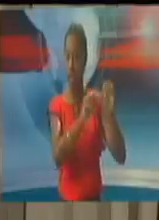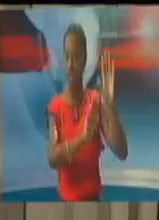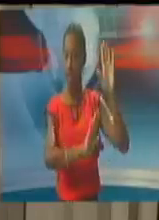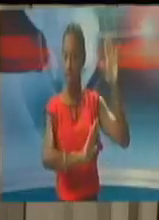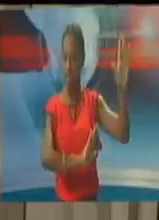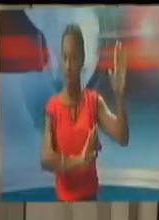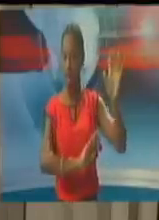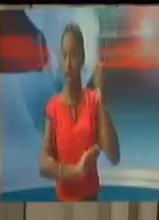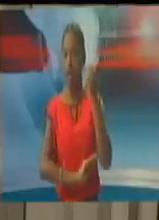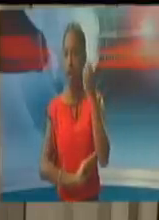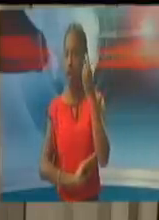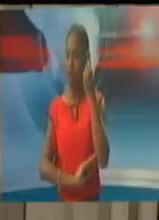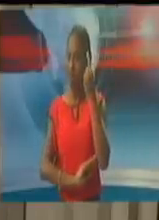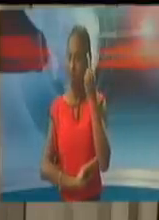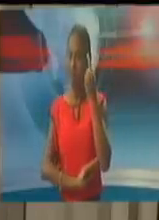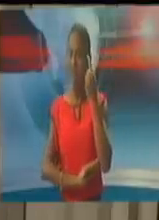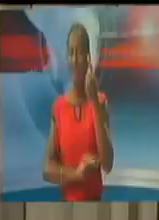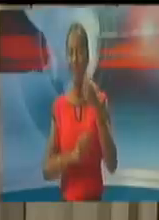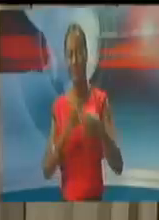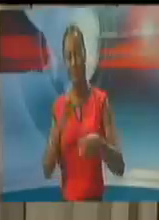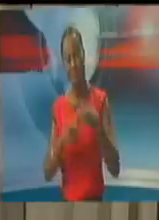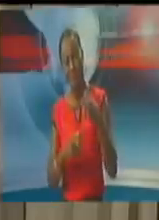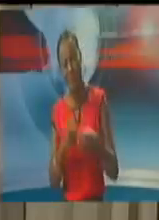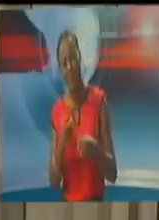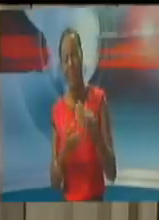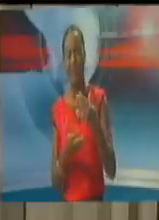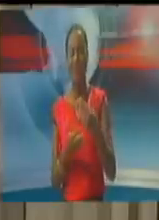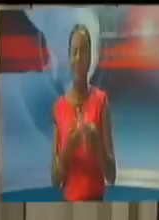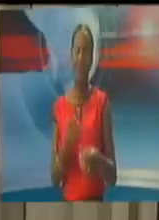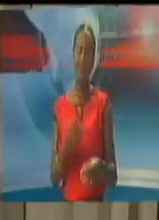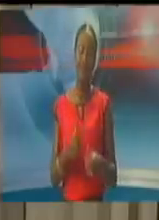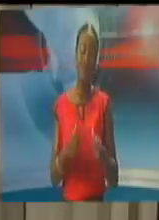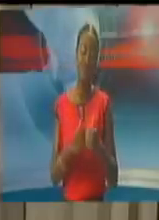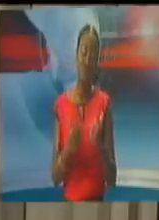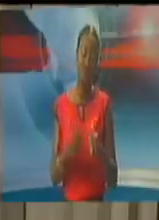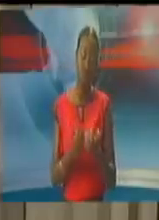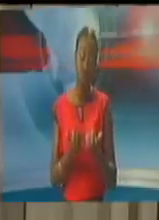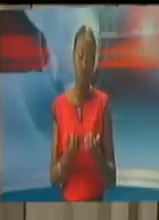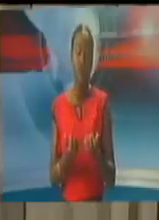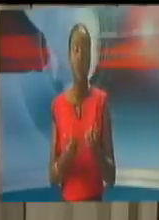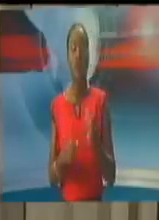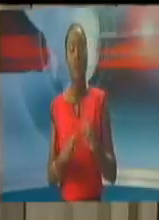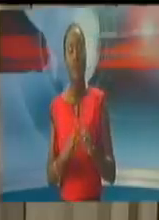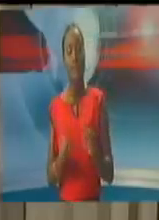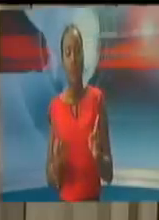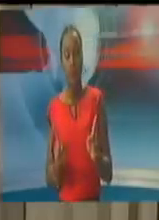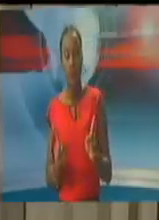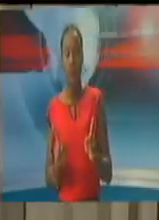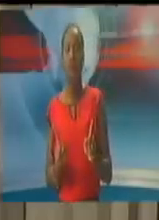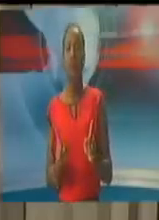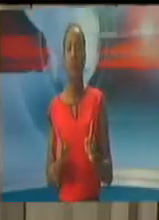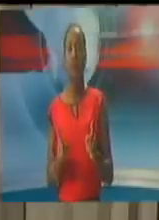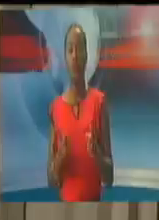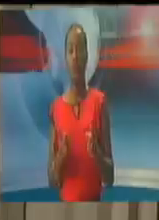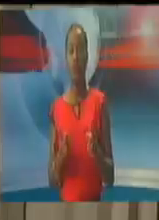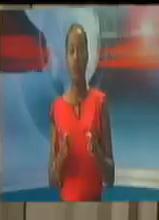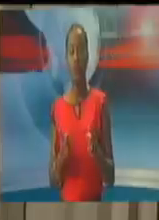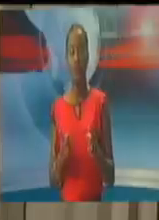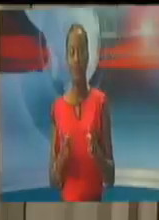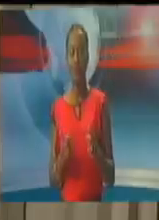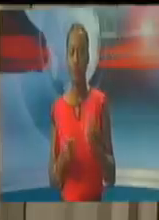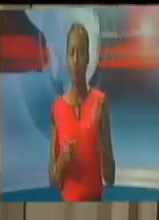to be inconvenient, difficult, painful in instances. Our measures with respect to